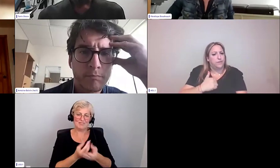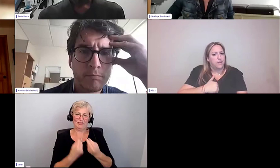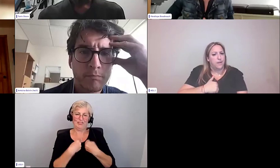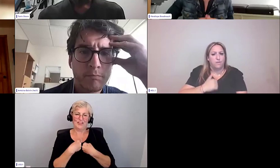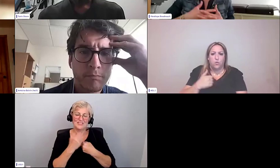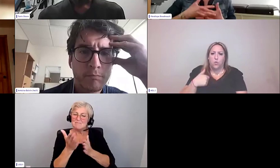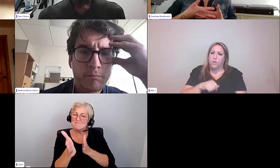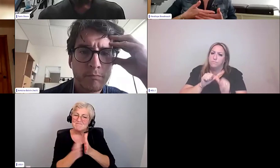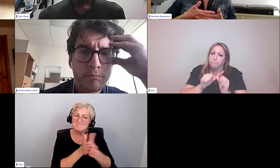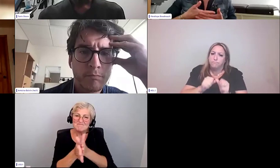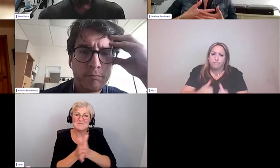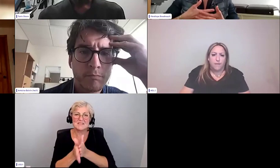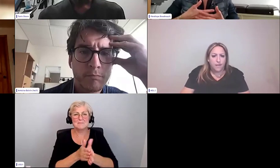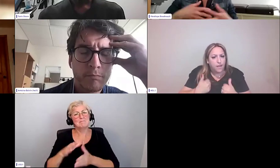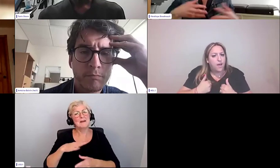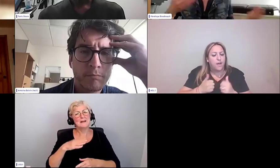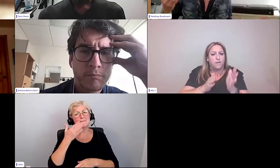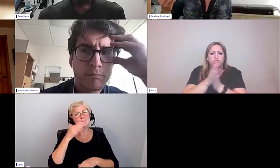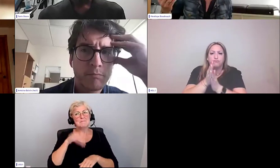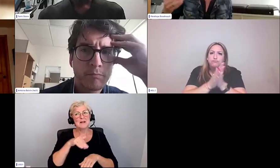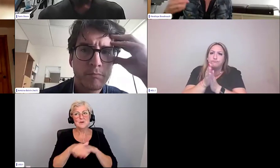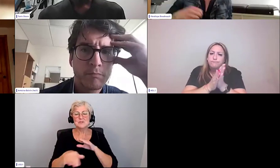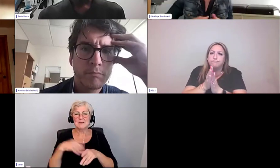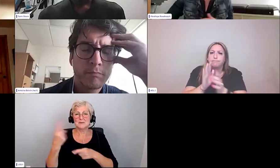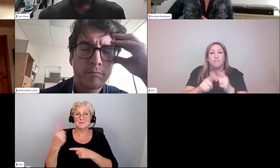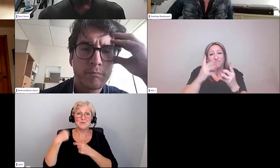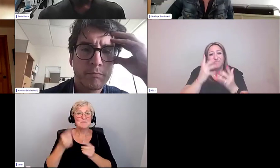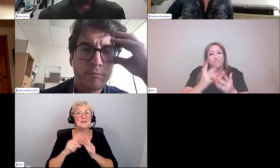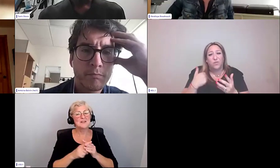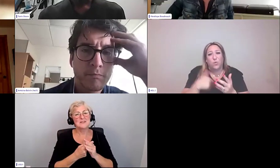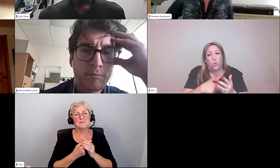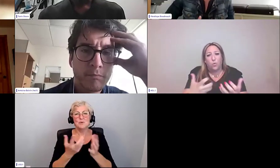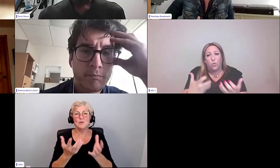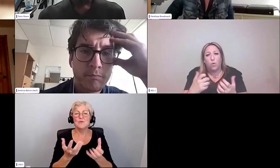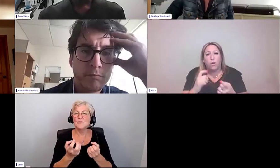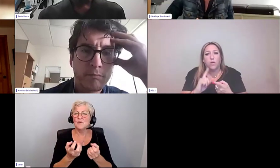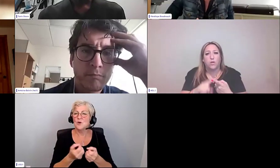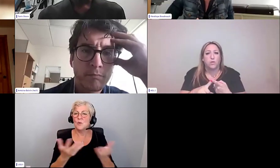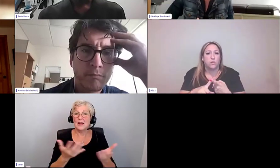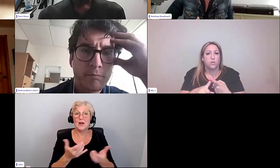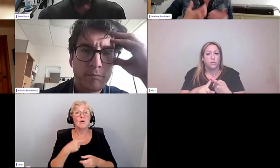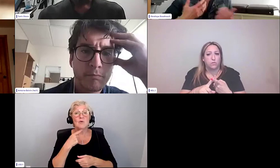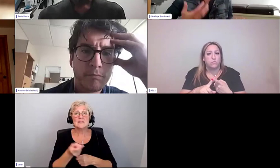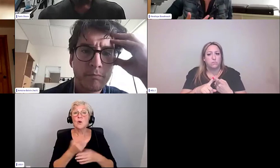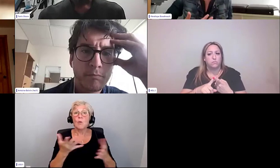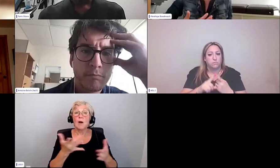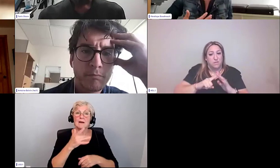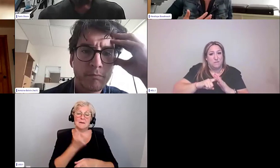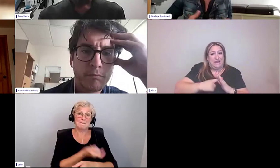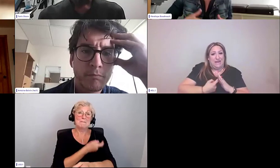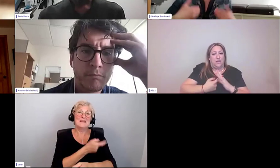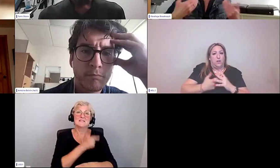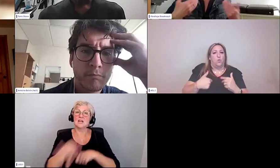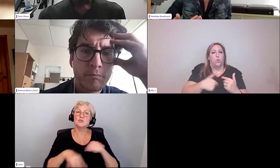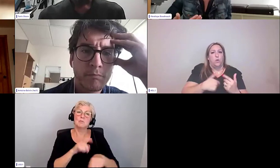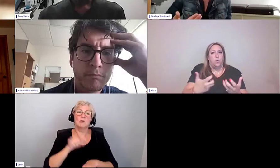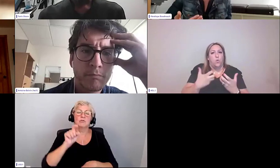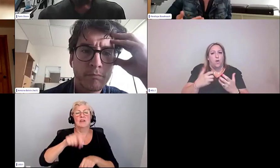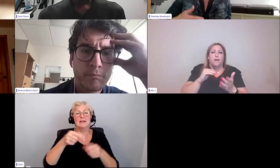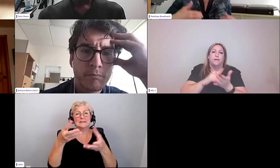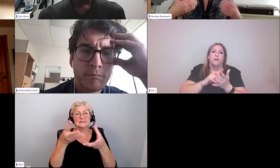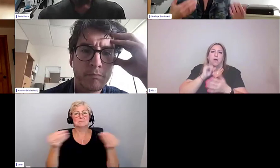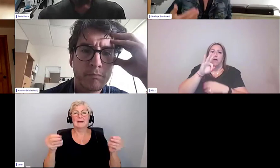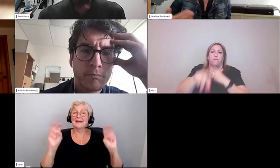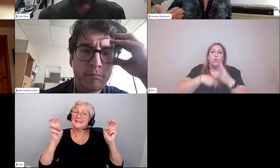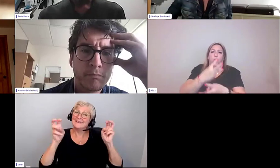and motivated. Unfortunately, we have wanted from the beginning that Doctors of the World disappear.